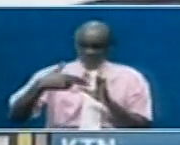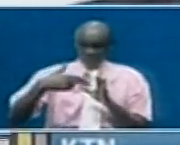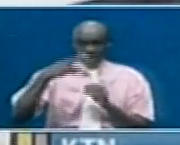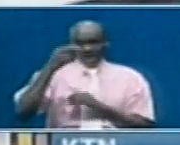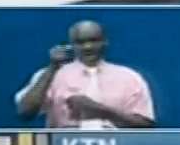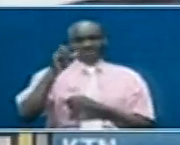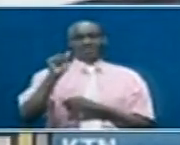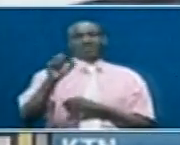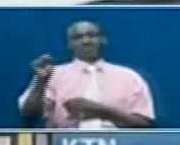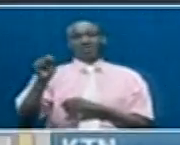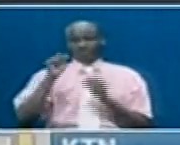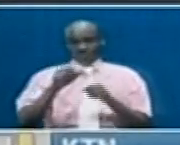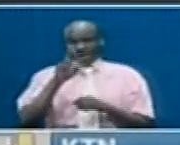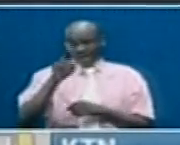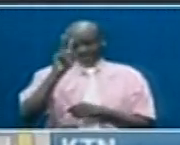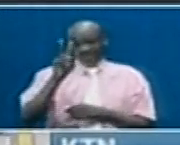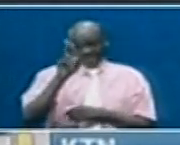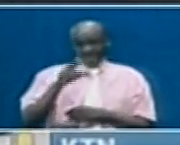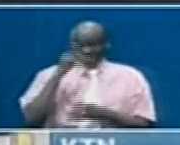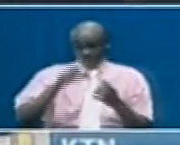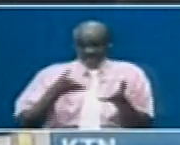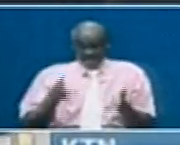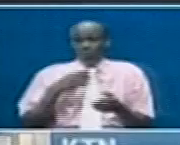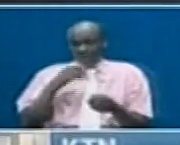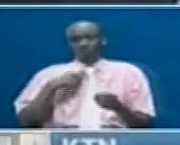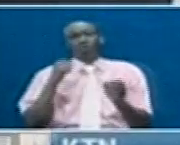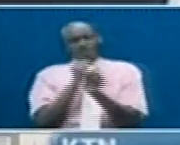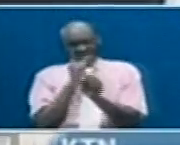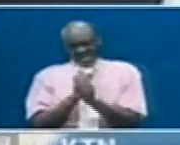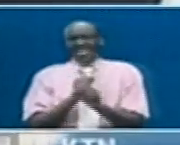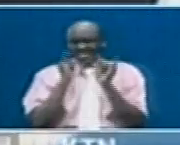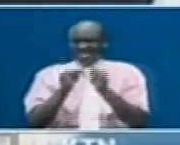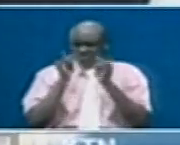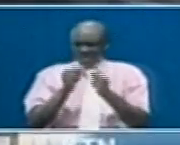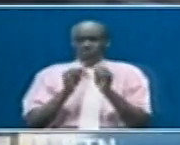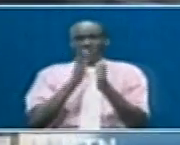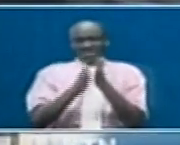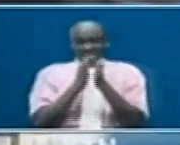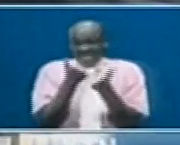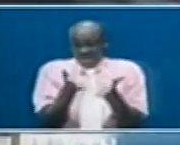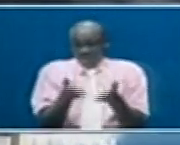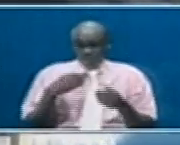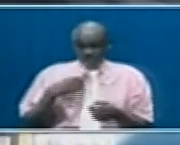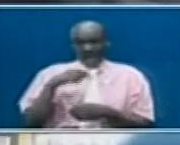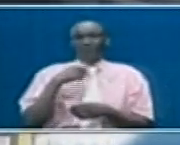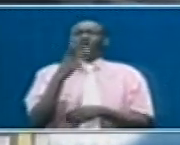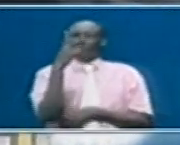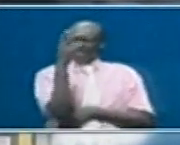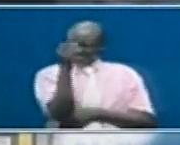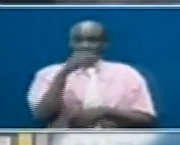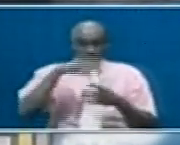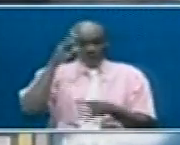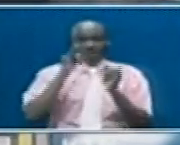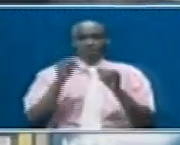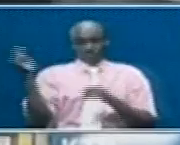from Haas. RVR is currently modernizing its fleet of locomotives and is expected to receive 20 new locomotives